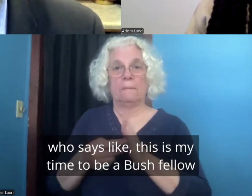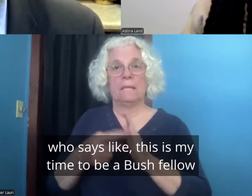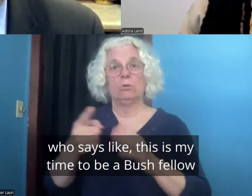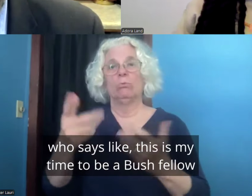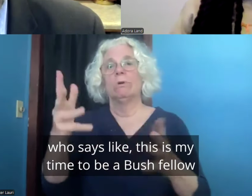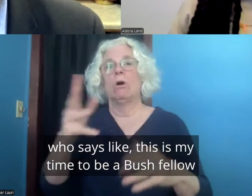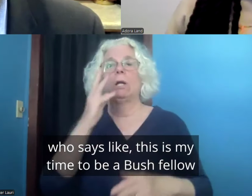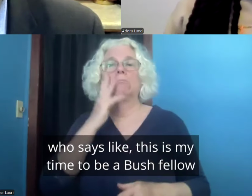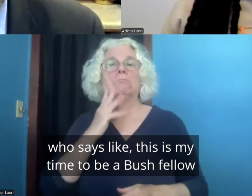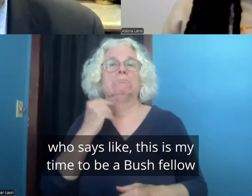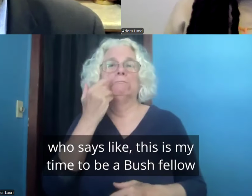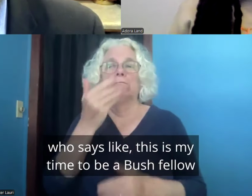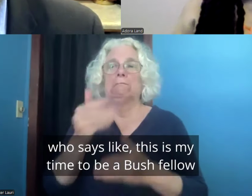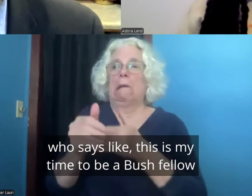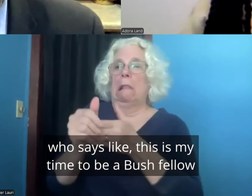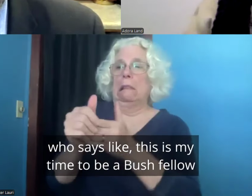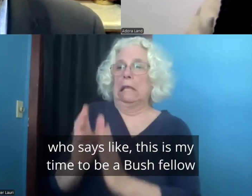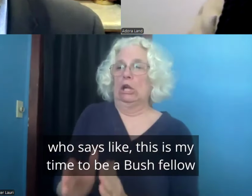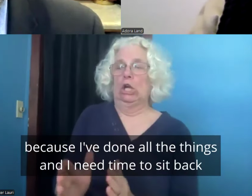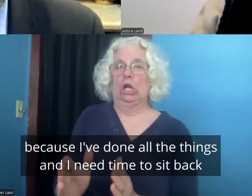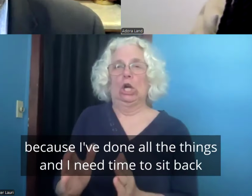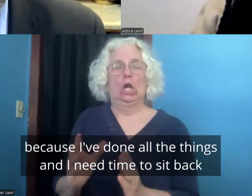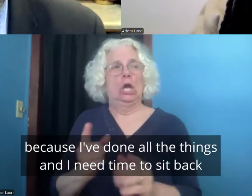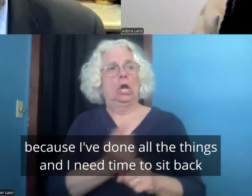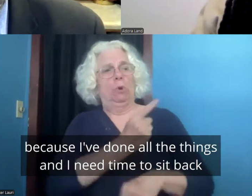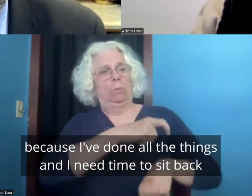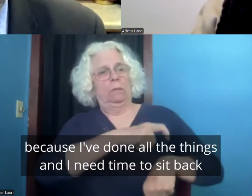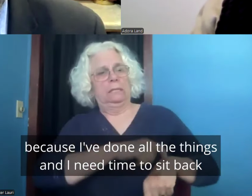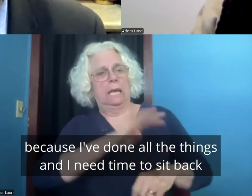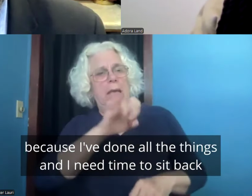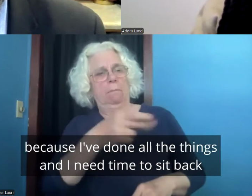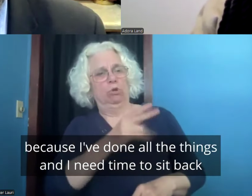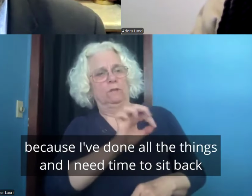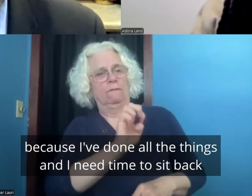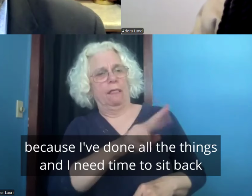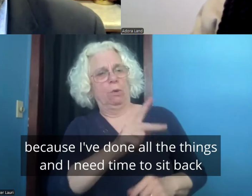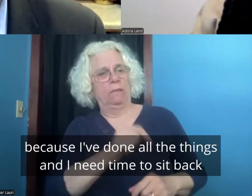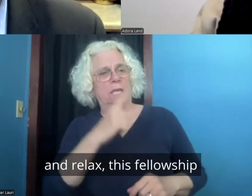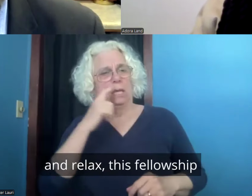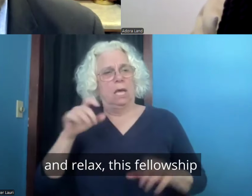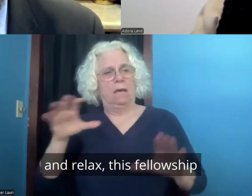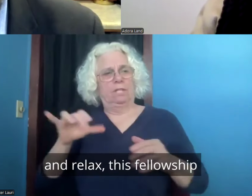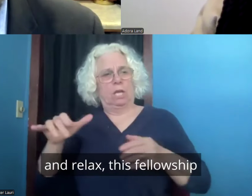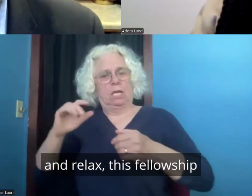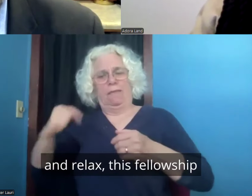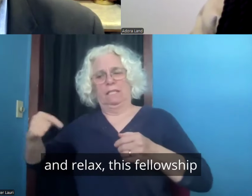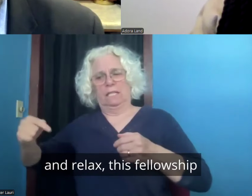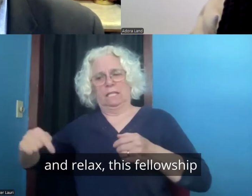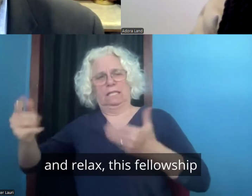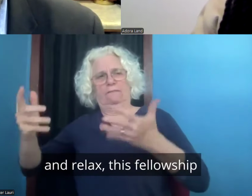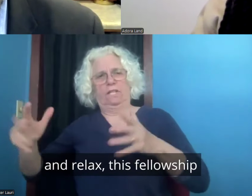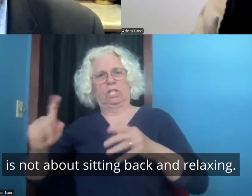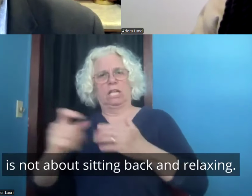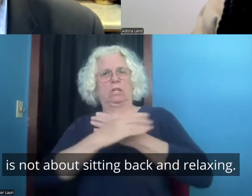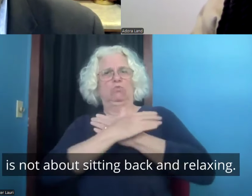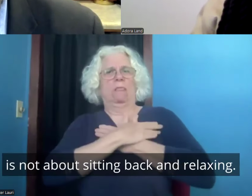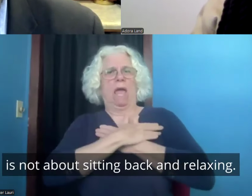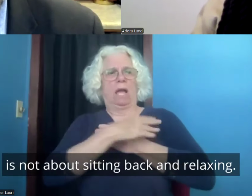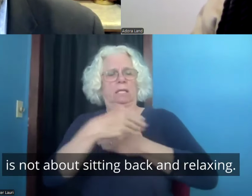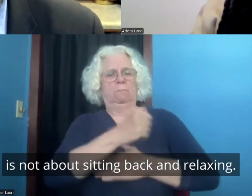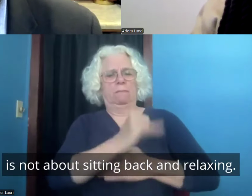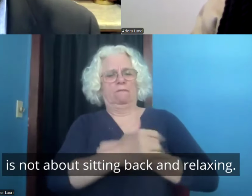who says like, this is my time to be a Bush Fellow because I've done all the things and I need time to sit back and Mm-hmm. relax. This fellowship is not